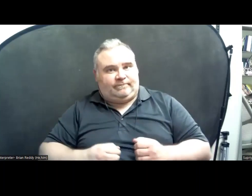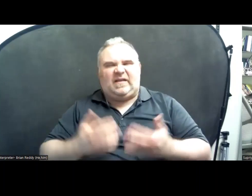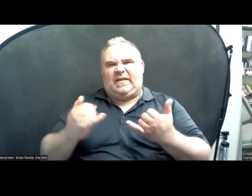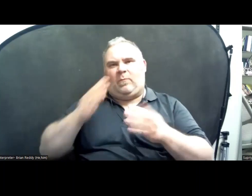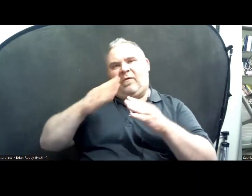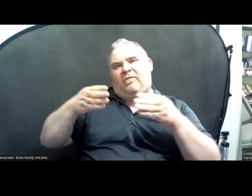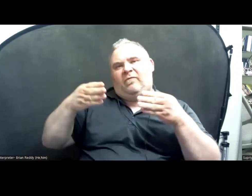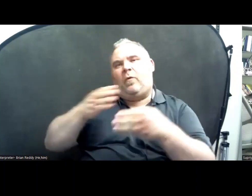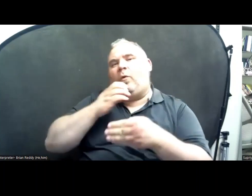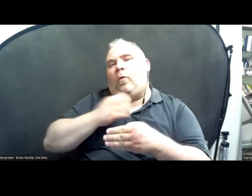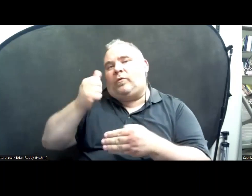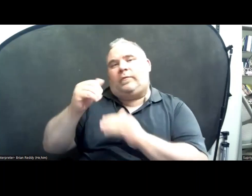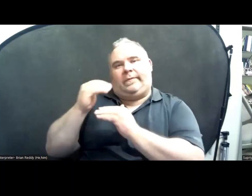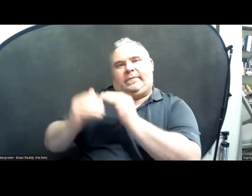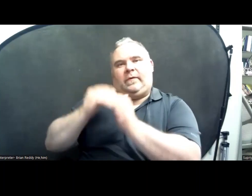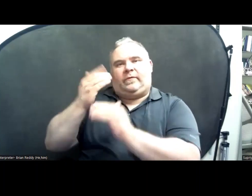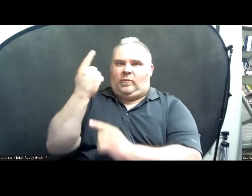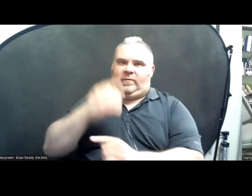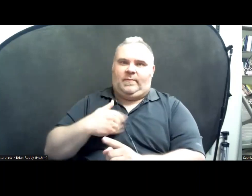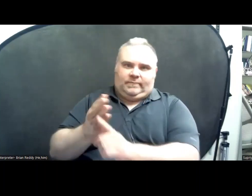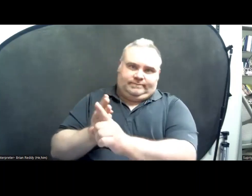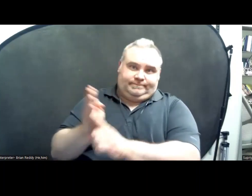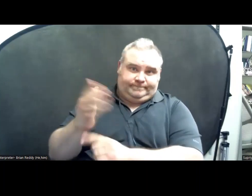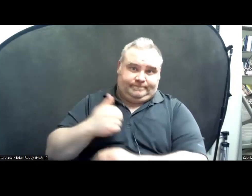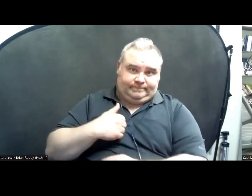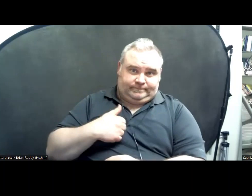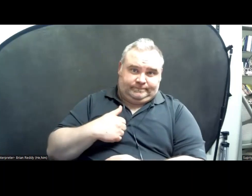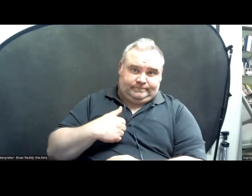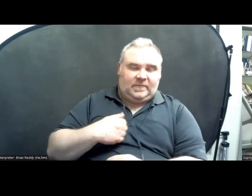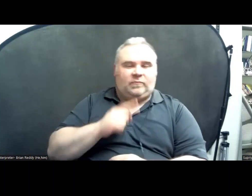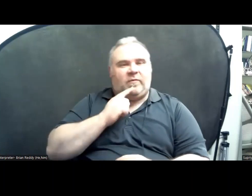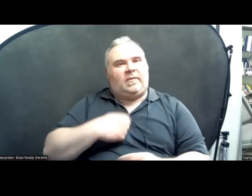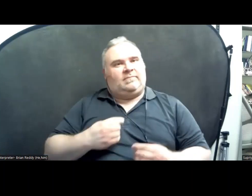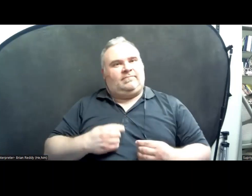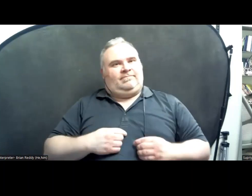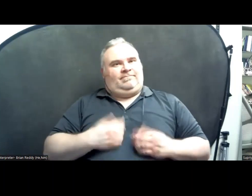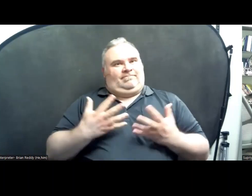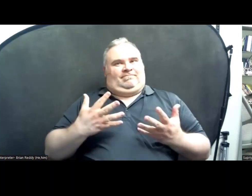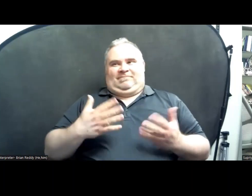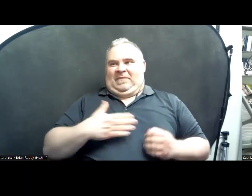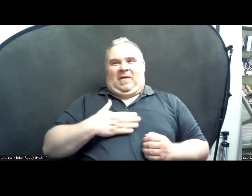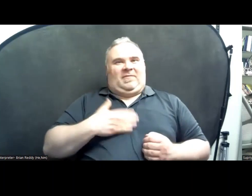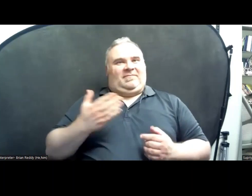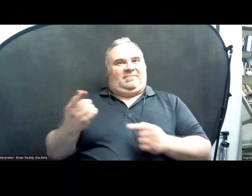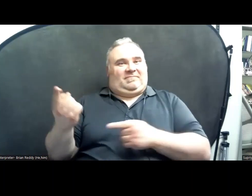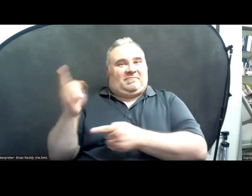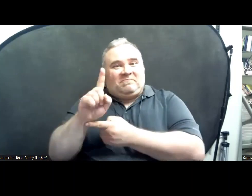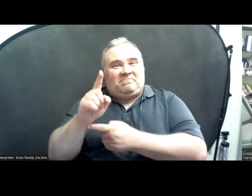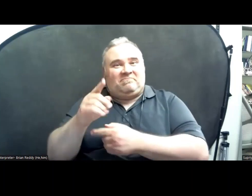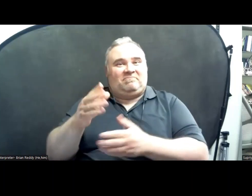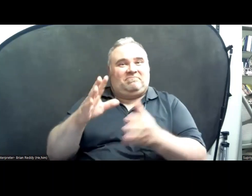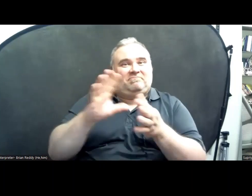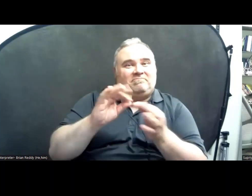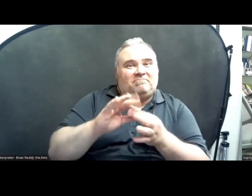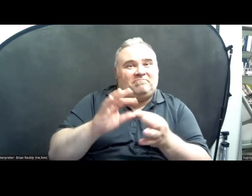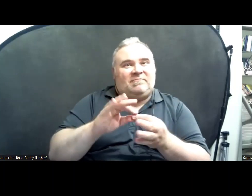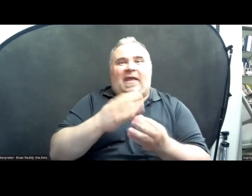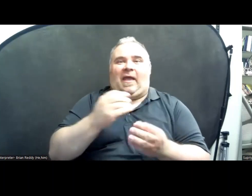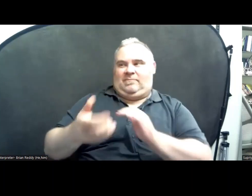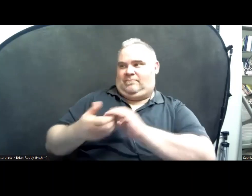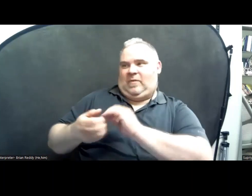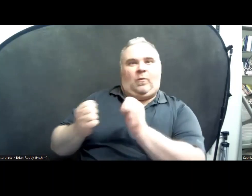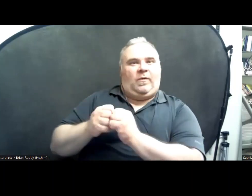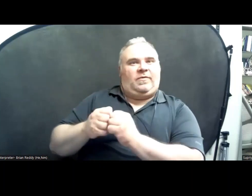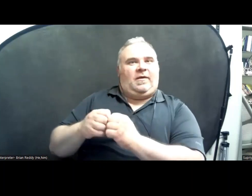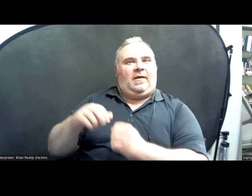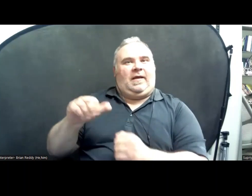That is one of my expertise. And it's really wonderful to be invited to give this talk today and also to partner with the American Cancer